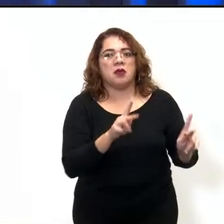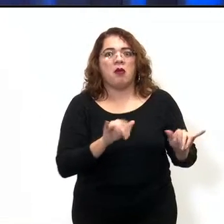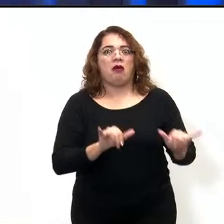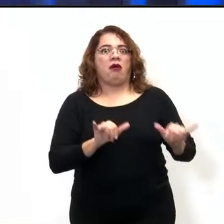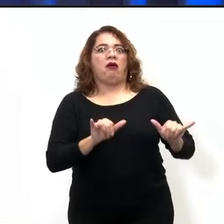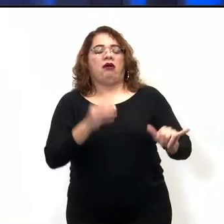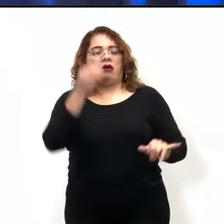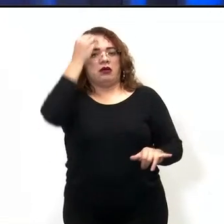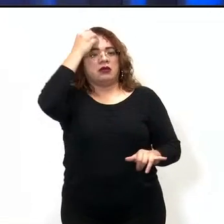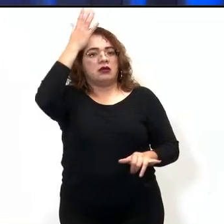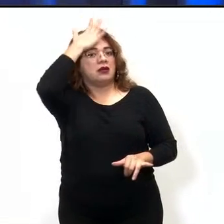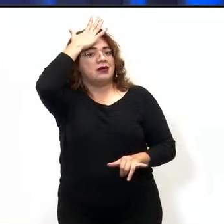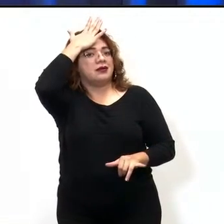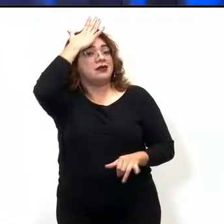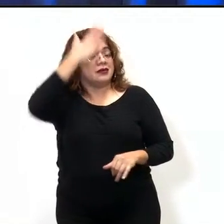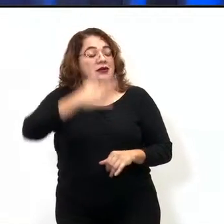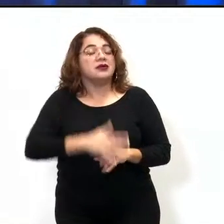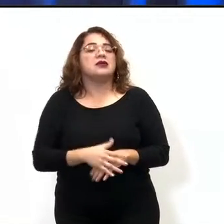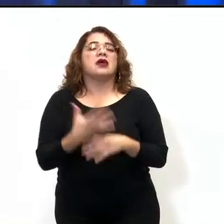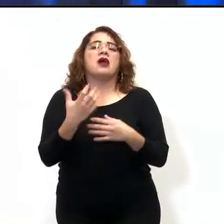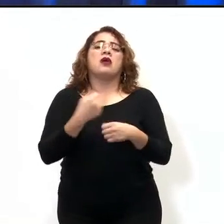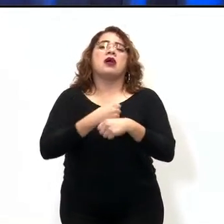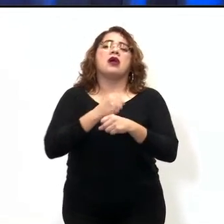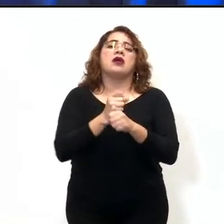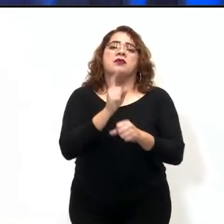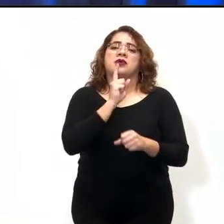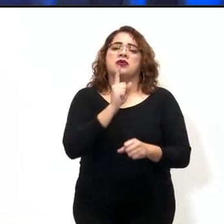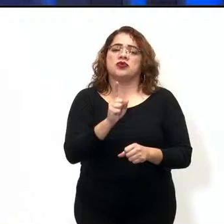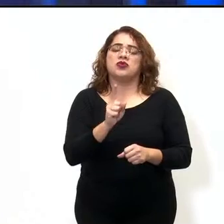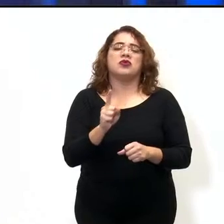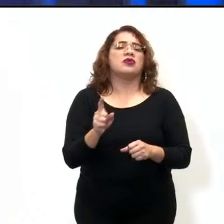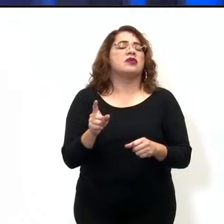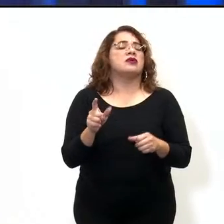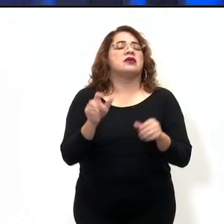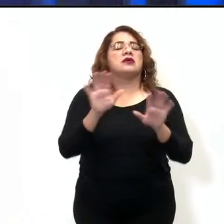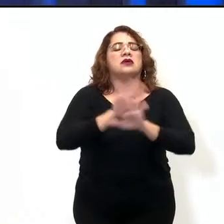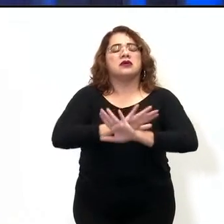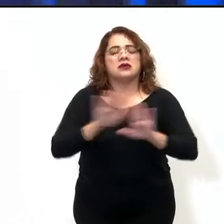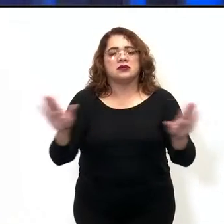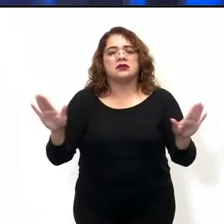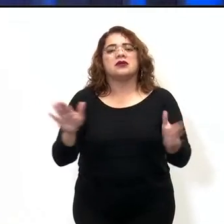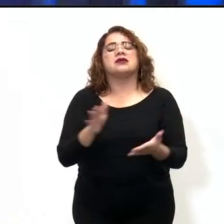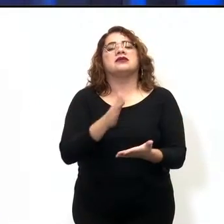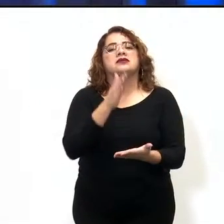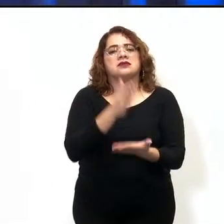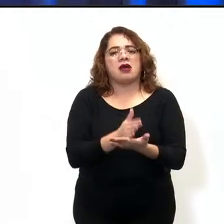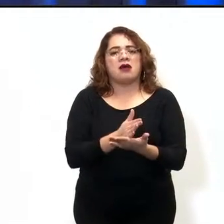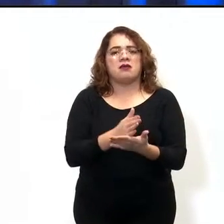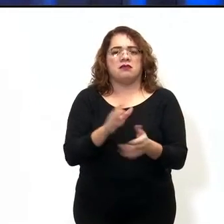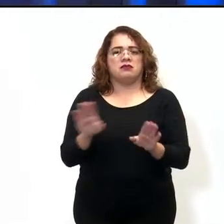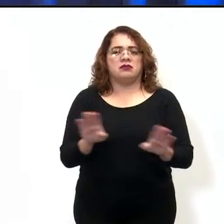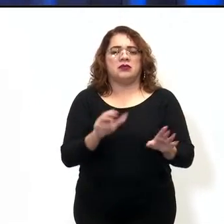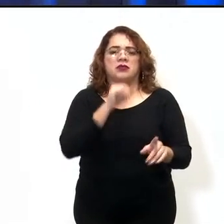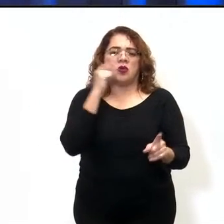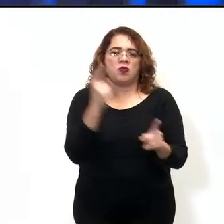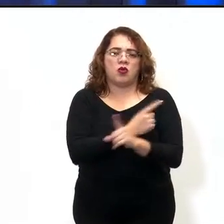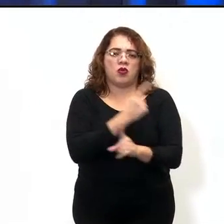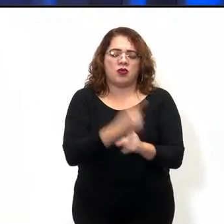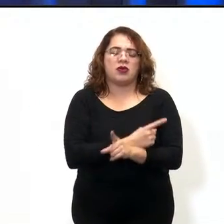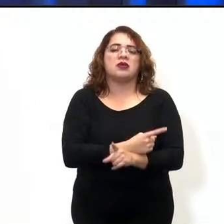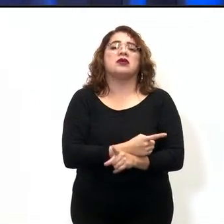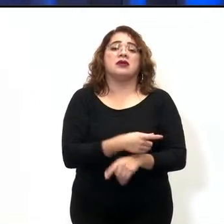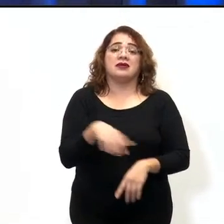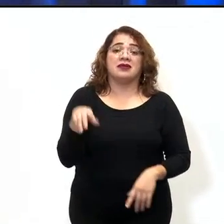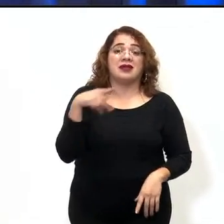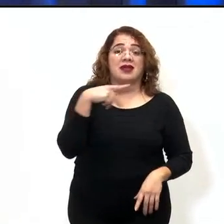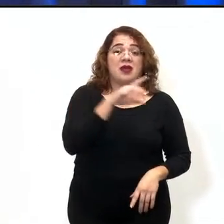happen, to ensure that they don't happen again and don't continue. And so on the issue with